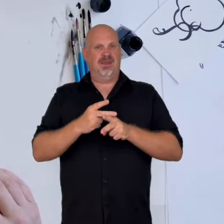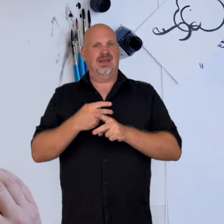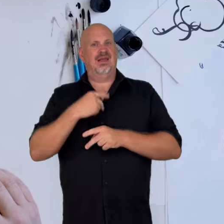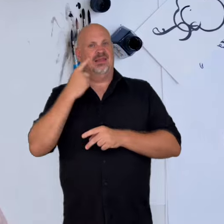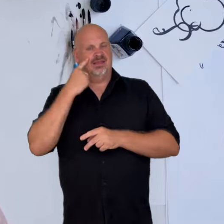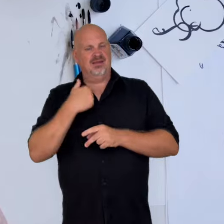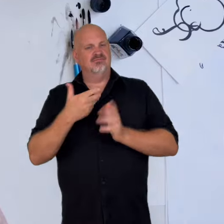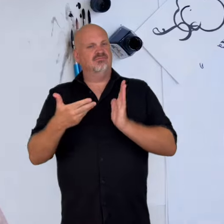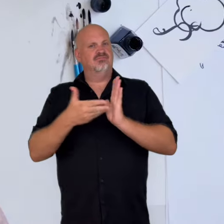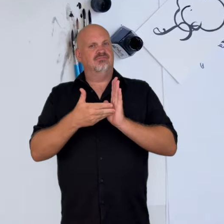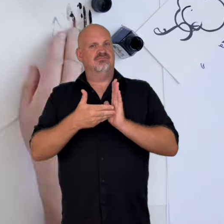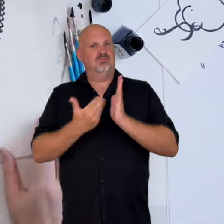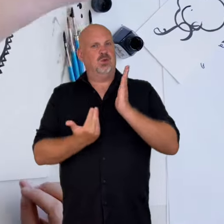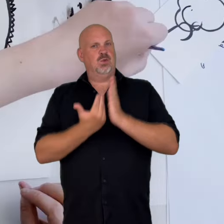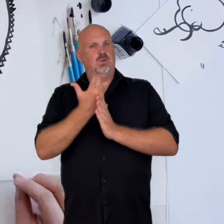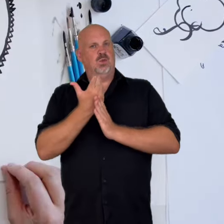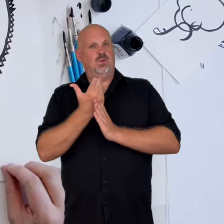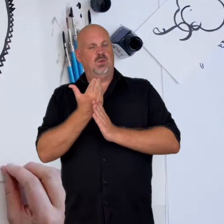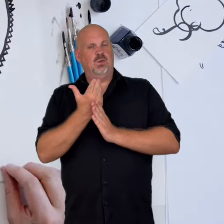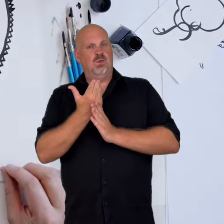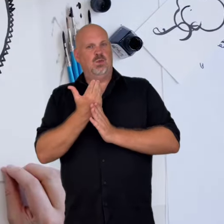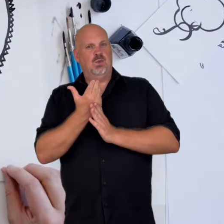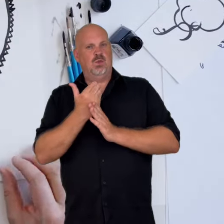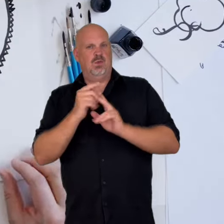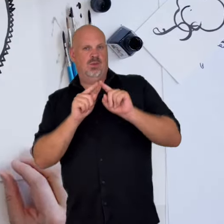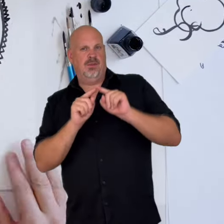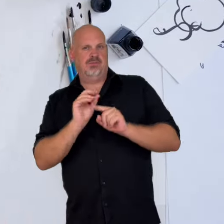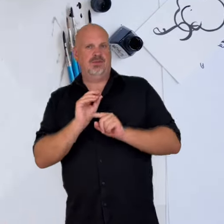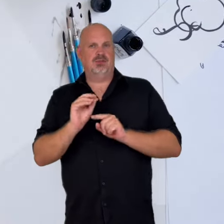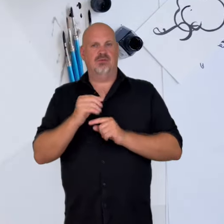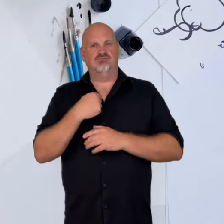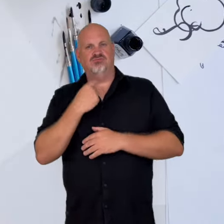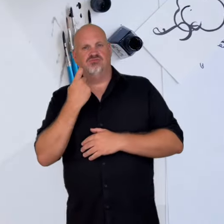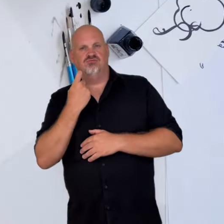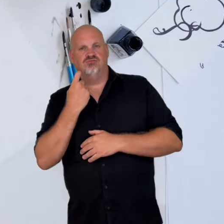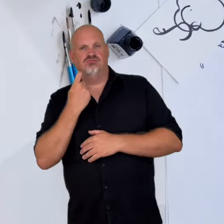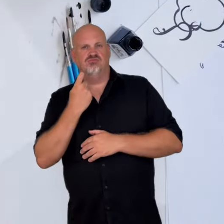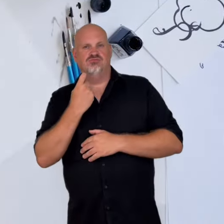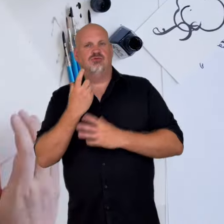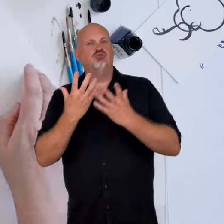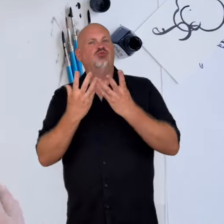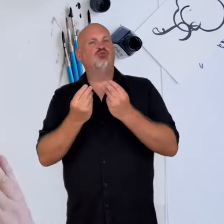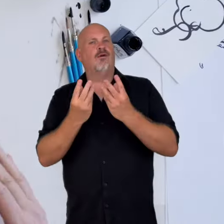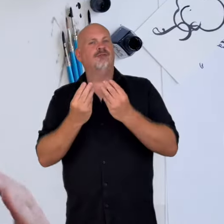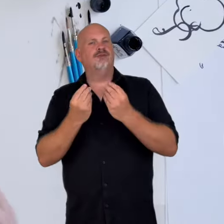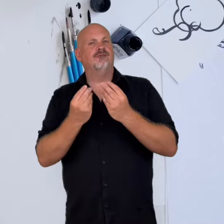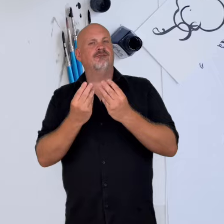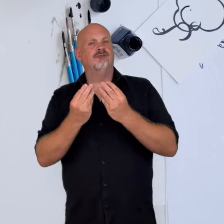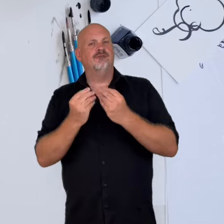what will help make all of these look so special and well worked out at the end.